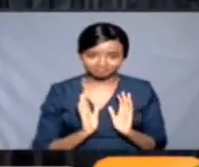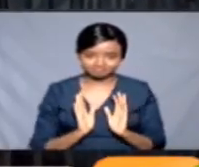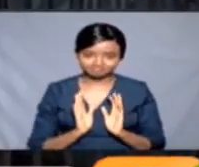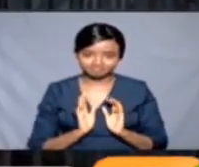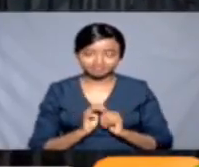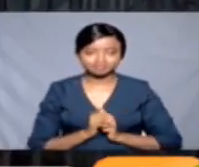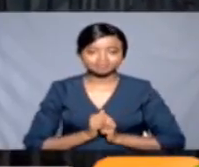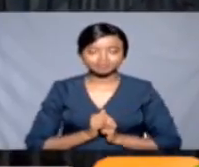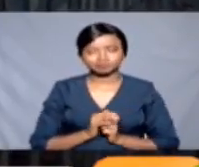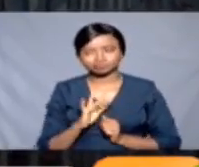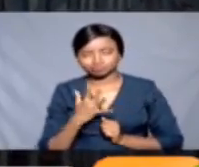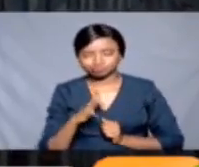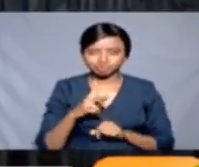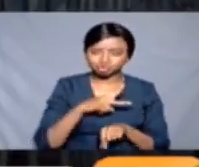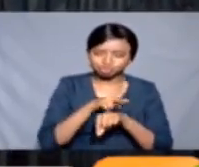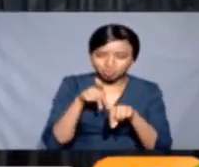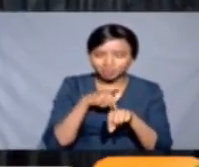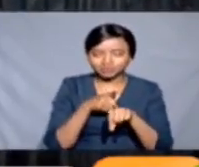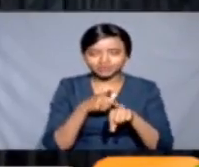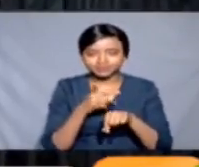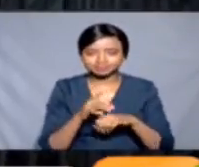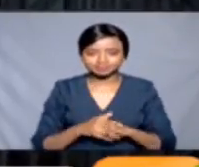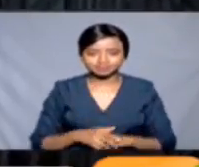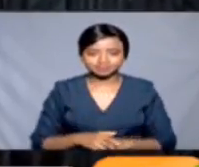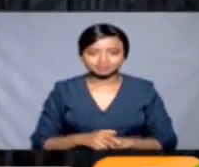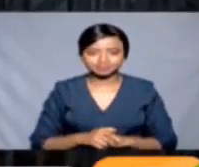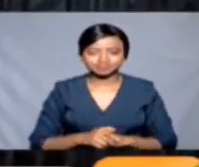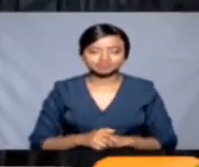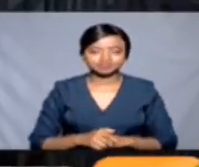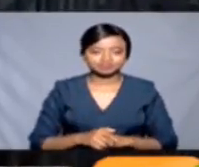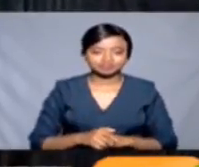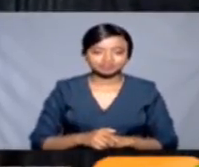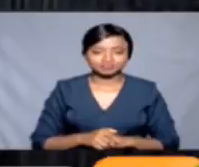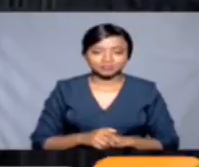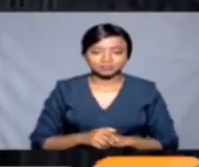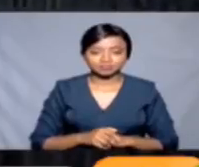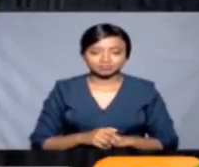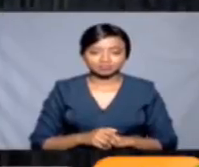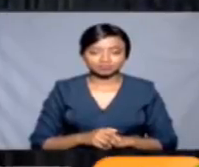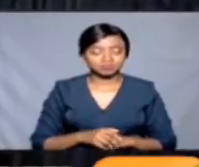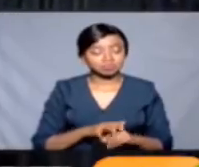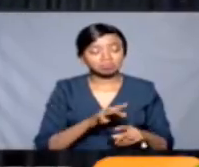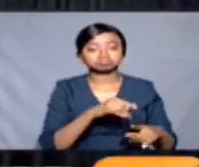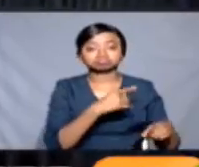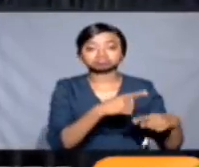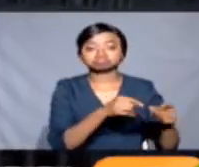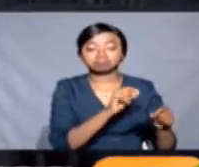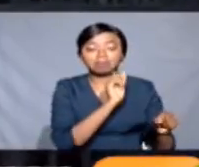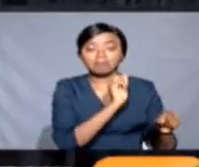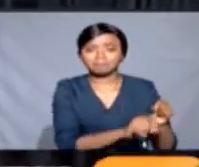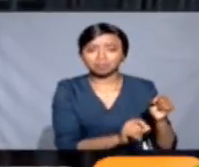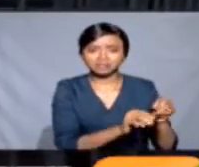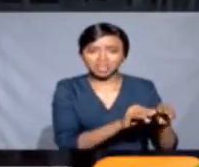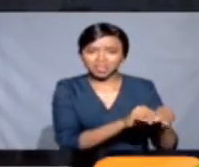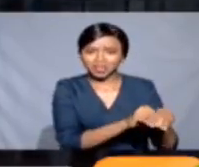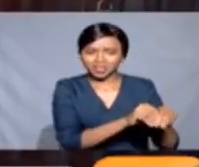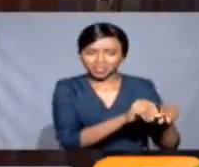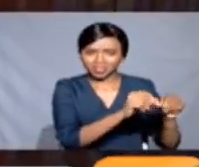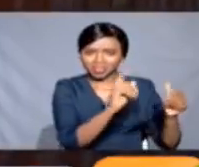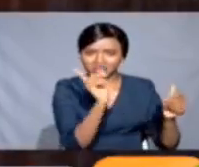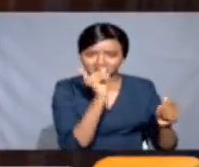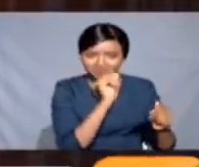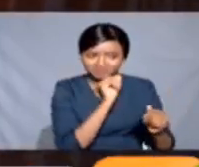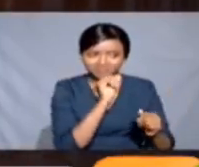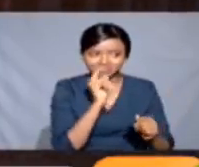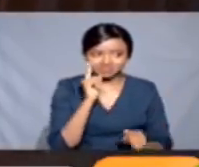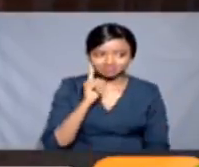We leave it for about 2 hours. Once it is inside, well, the body is cremated, everything, this is the